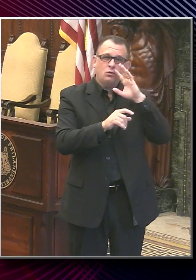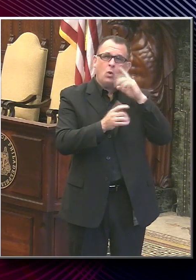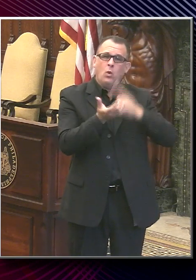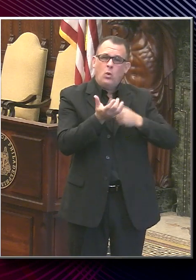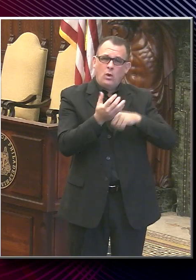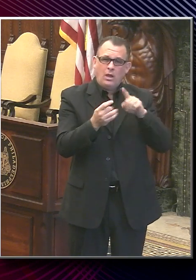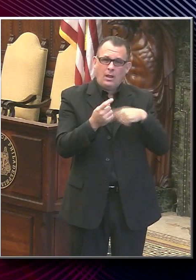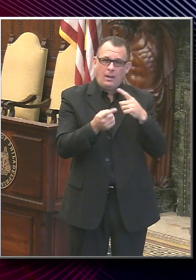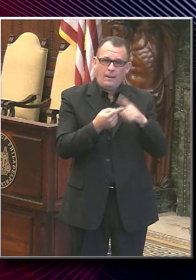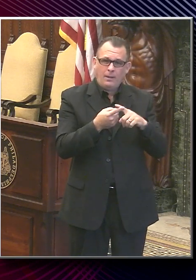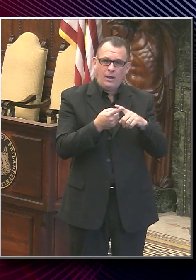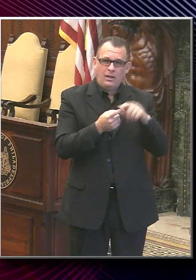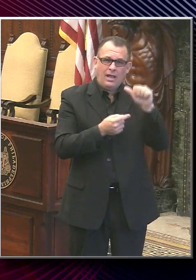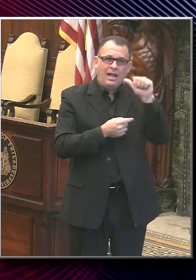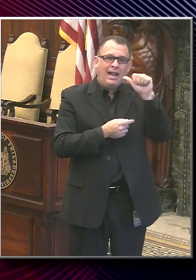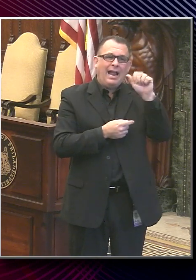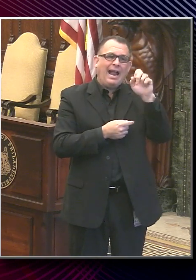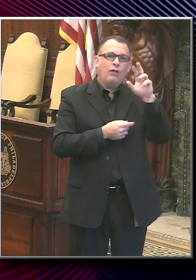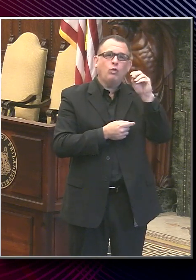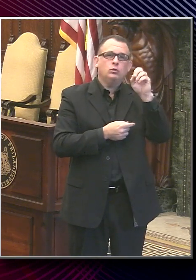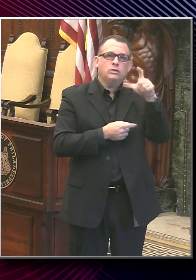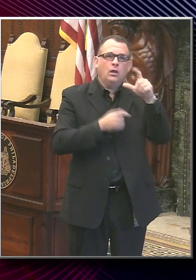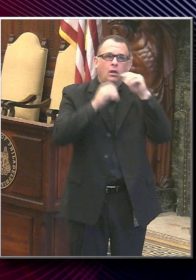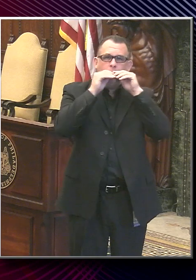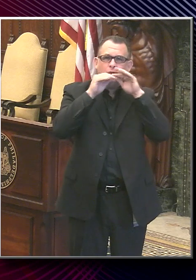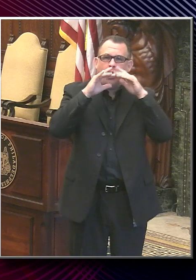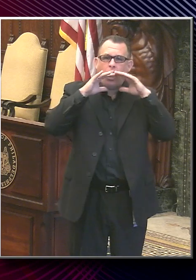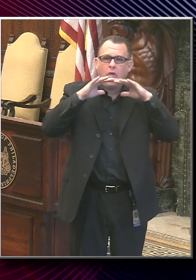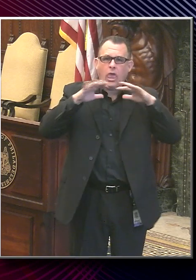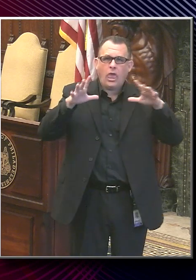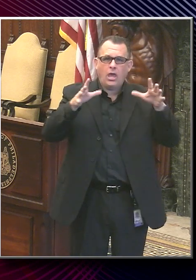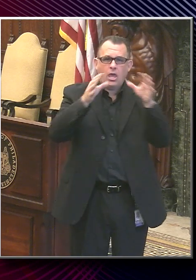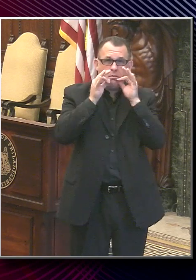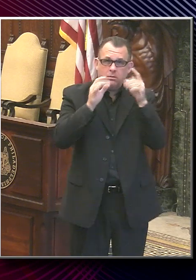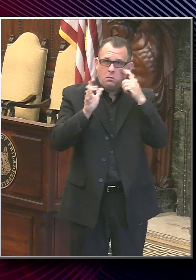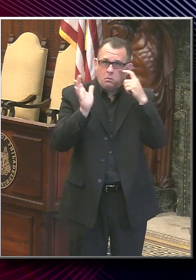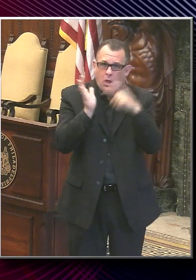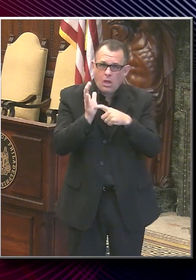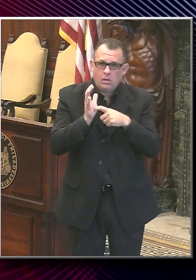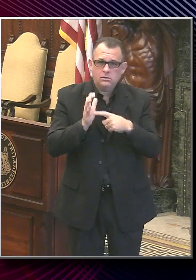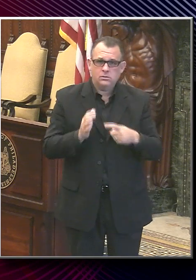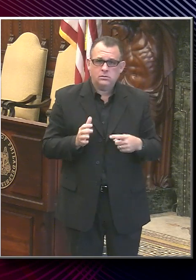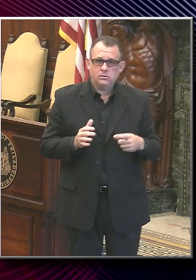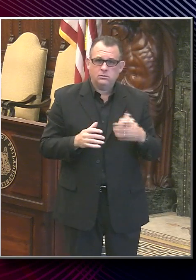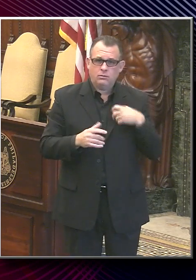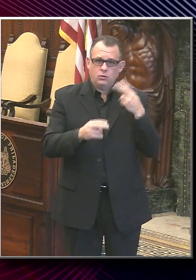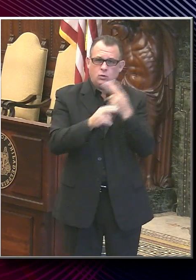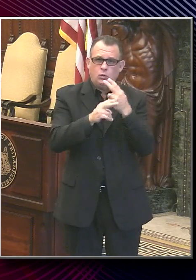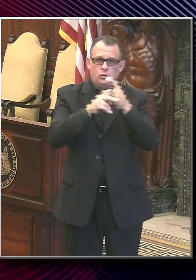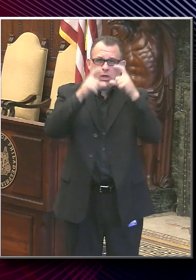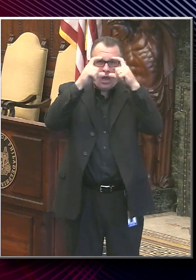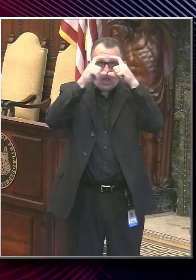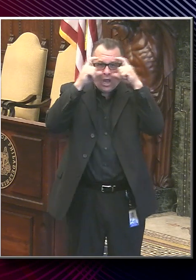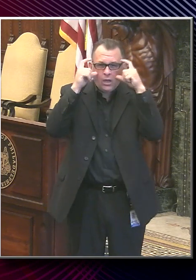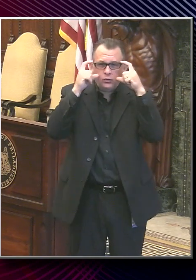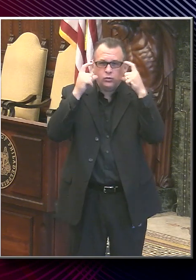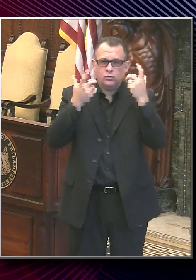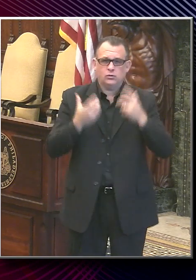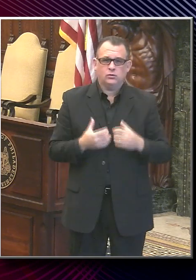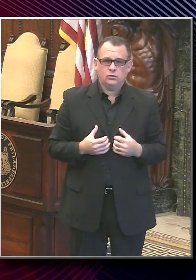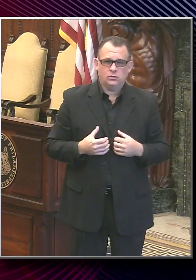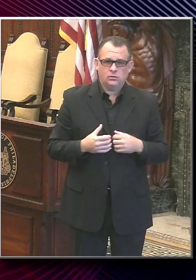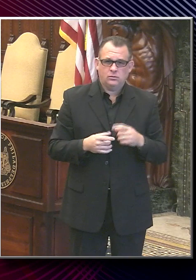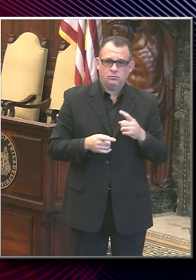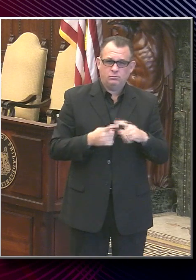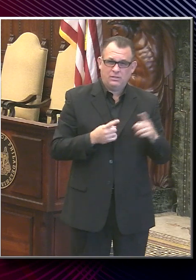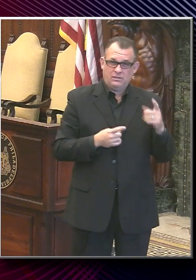the virus now and recognizing that the virus, one, we should probably be wearing goggles, but two, that it's definitely not a good idea